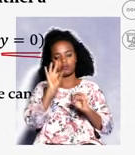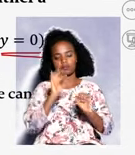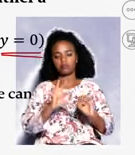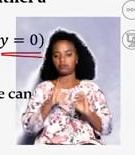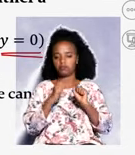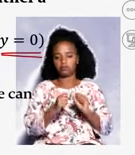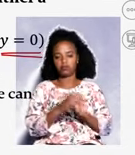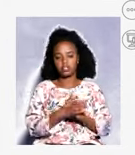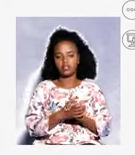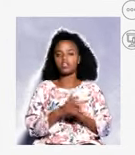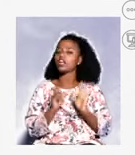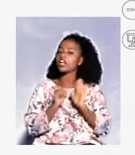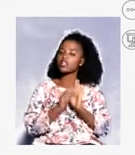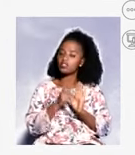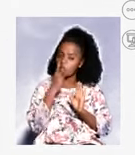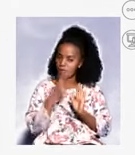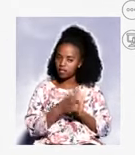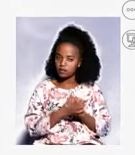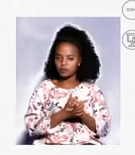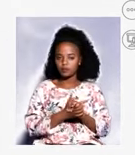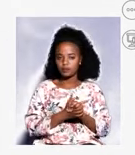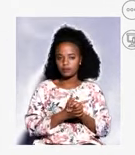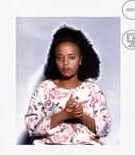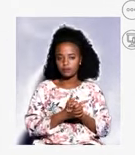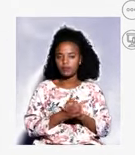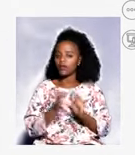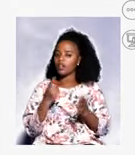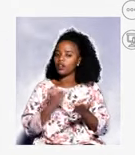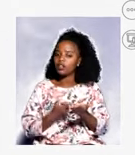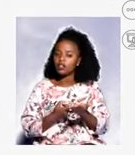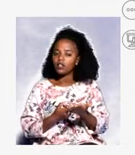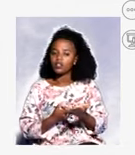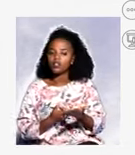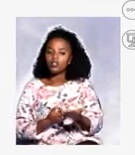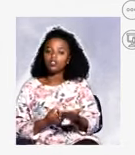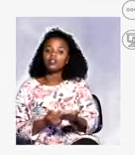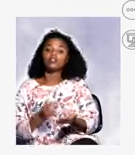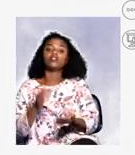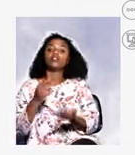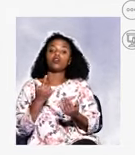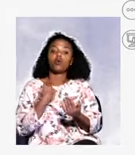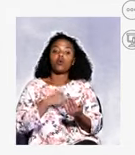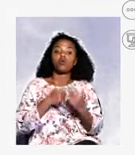let's see example for this. Here we have 3